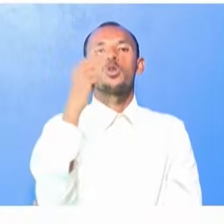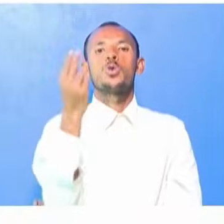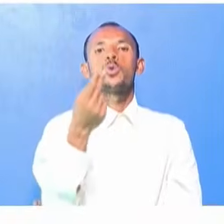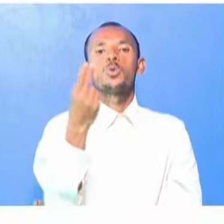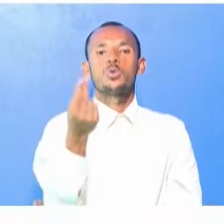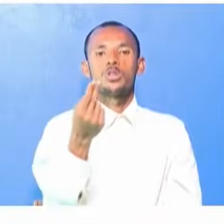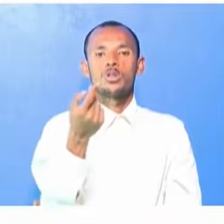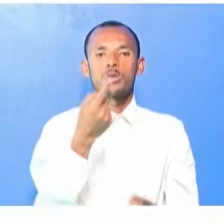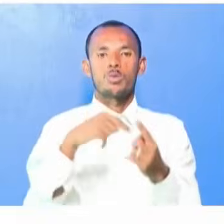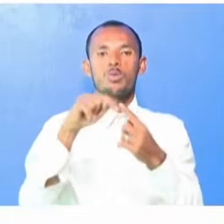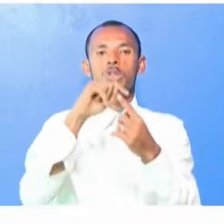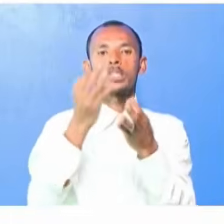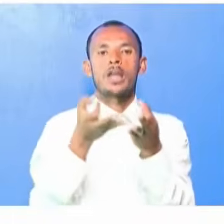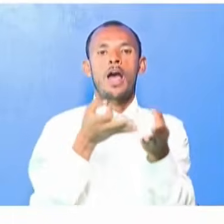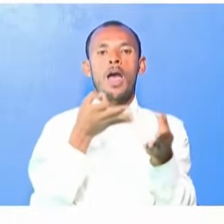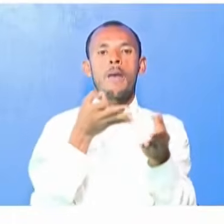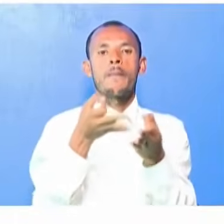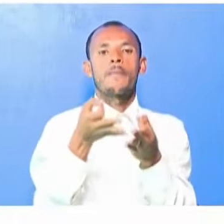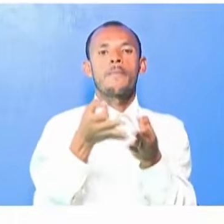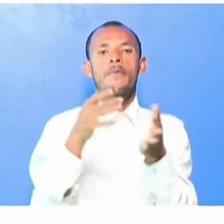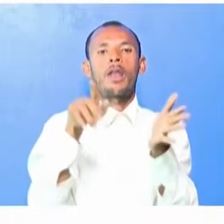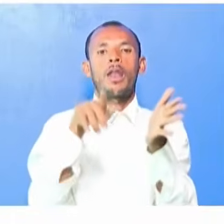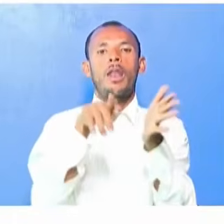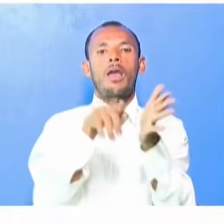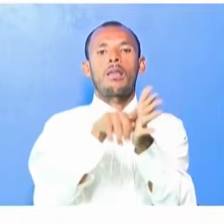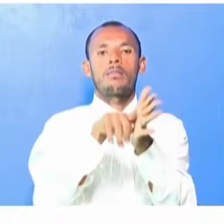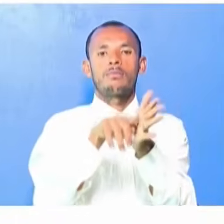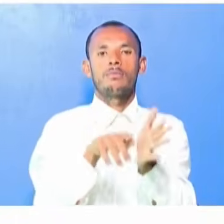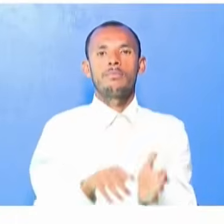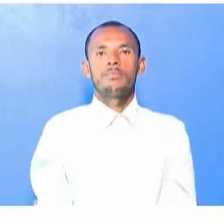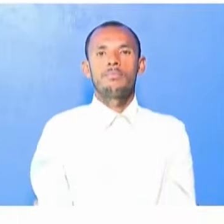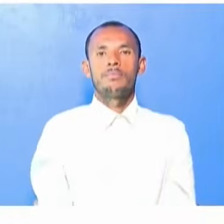describe negative